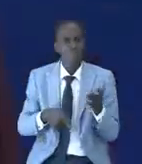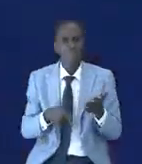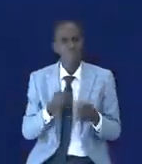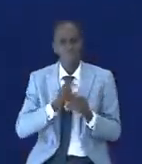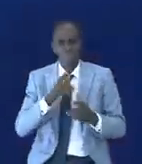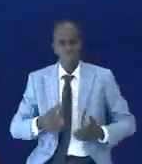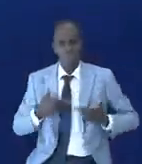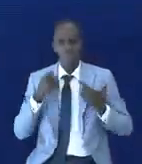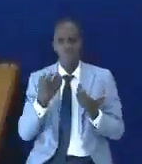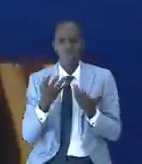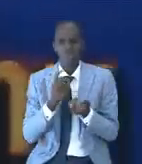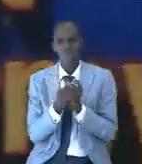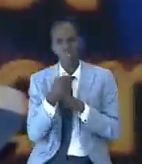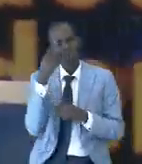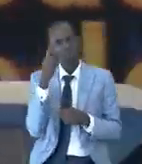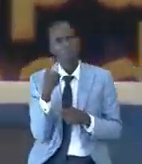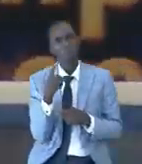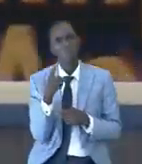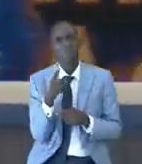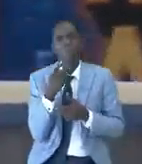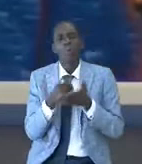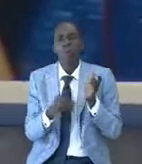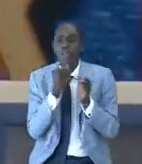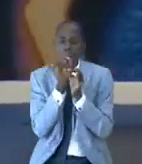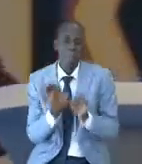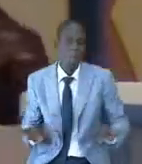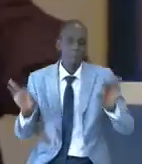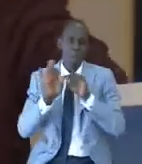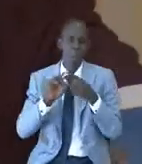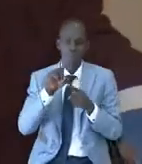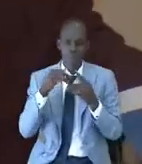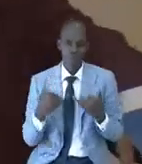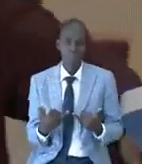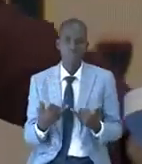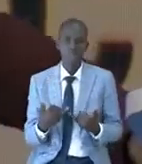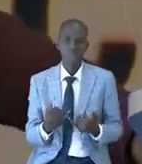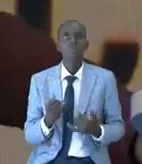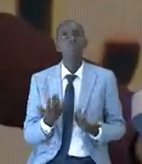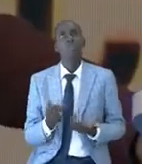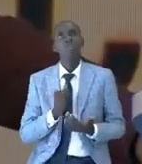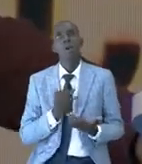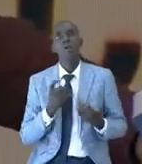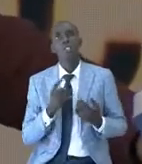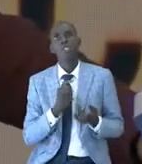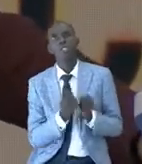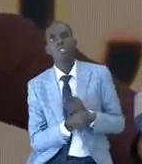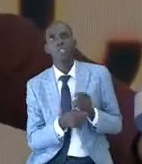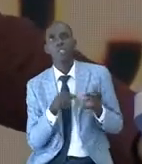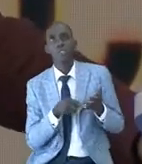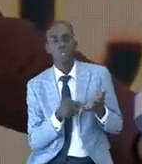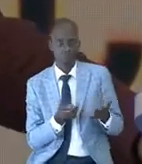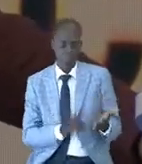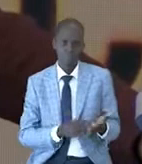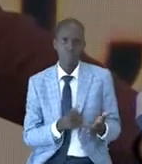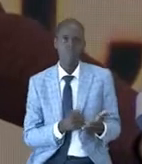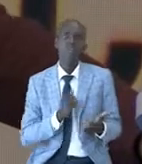life. What's important to you right now? I want a change here, write that down. I want a change there, write